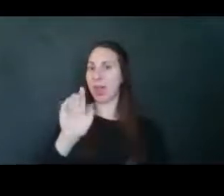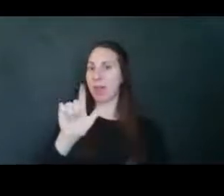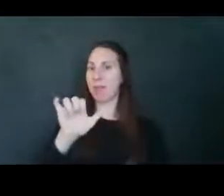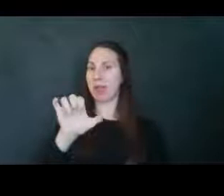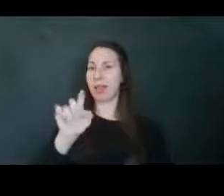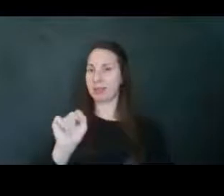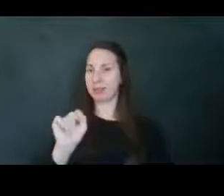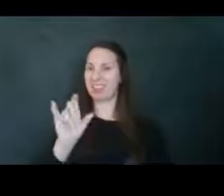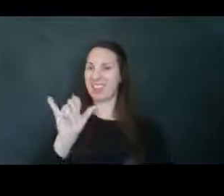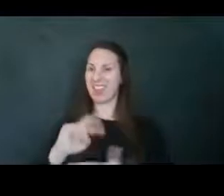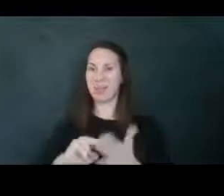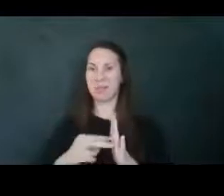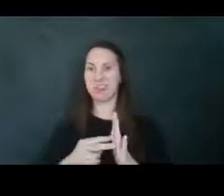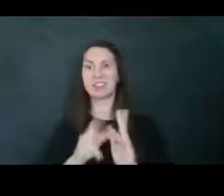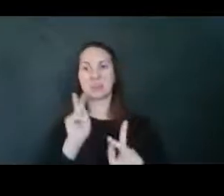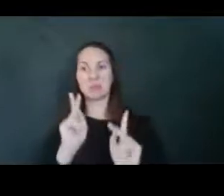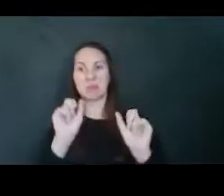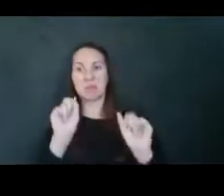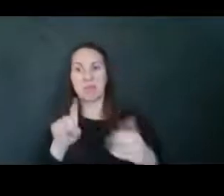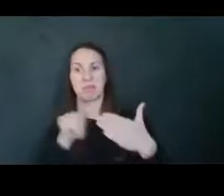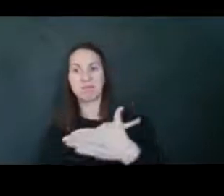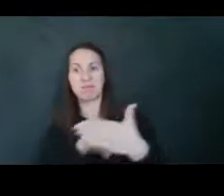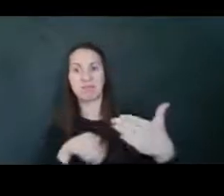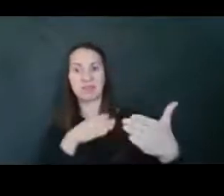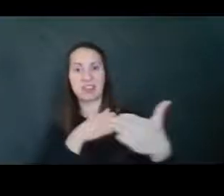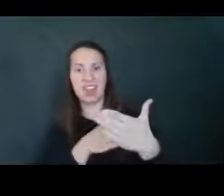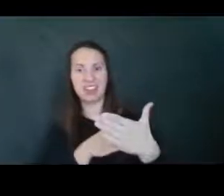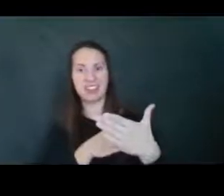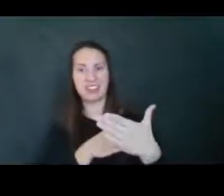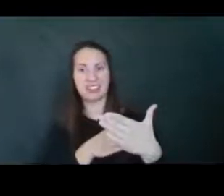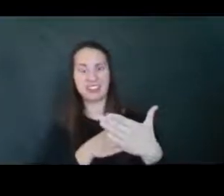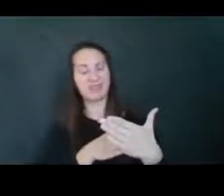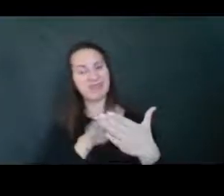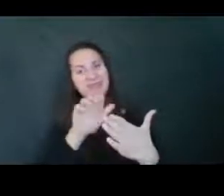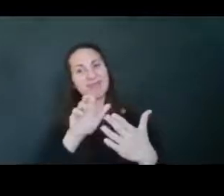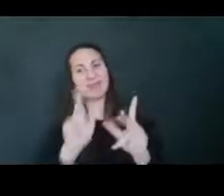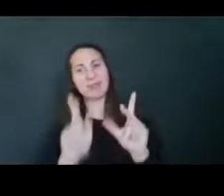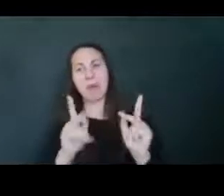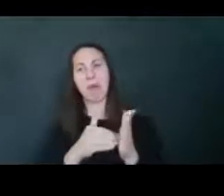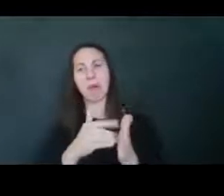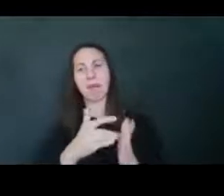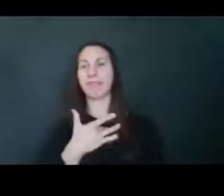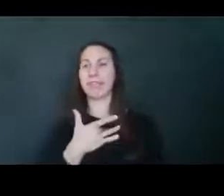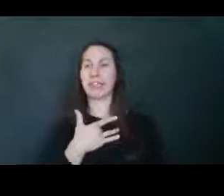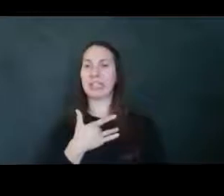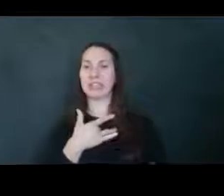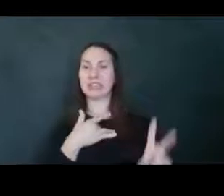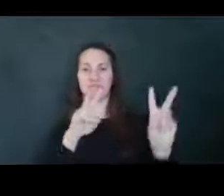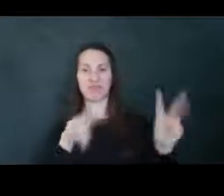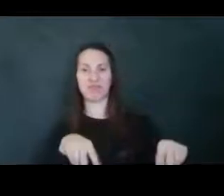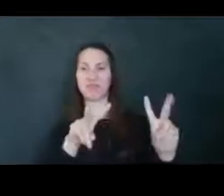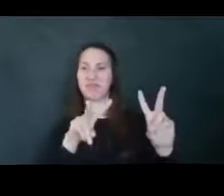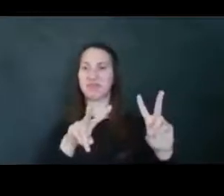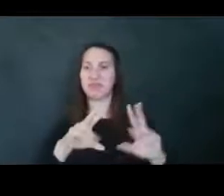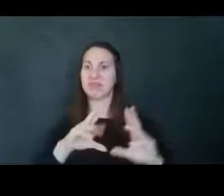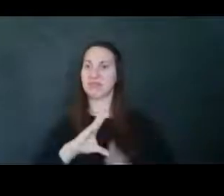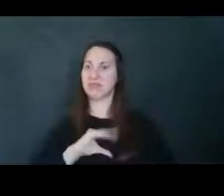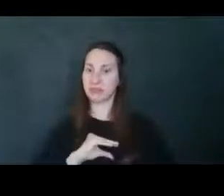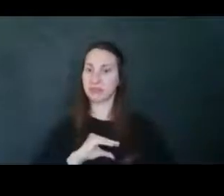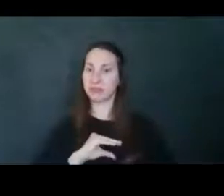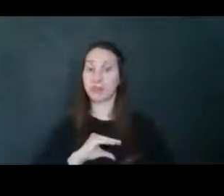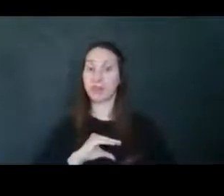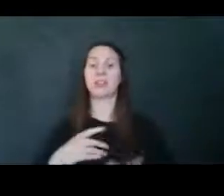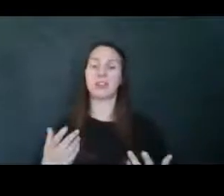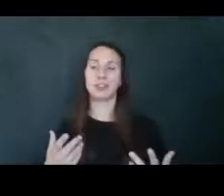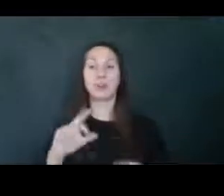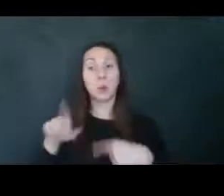ultimately devalued in this society." When our community members come into the JCC in Manhattan, we want them to feel a